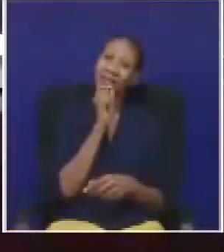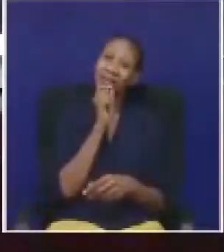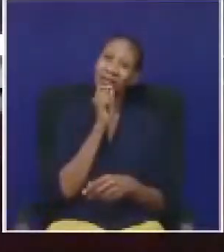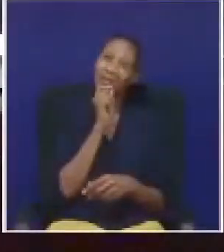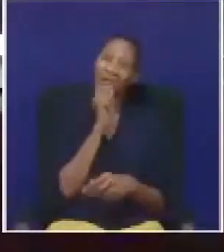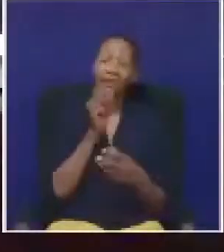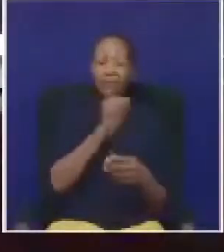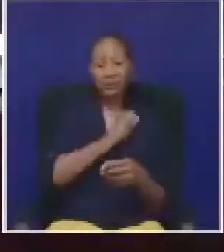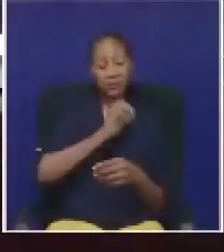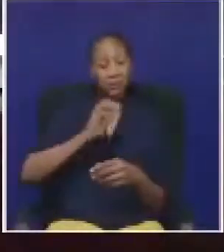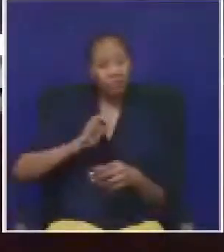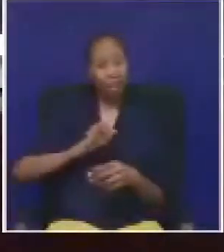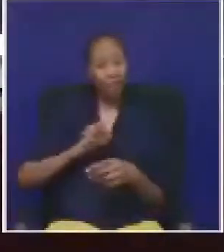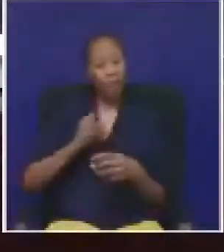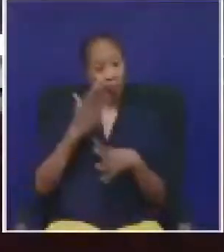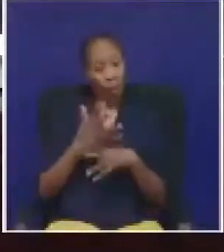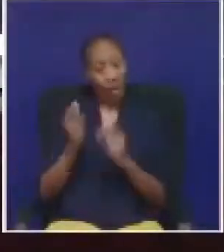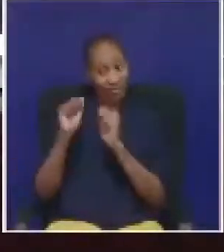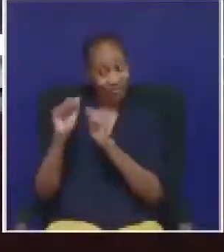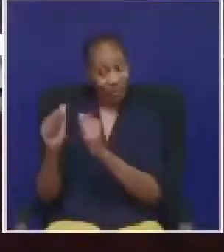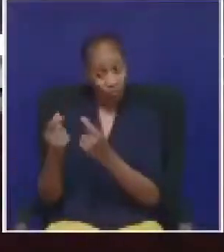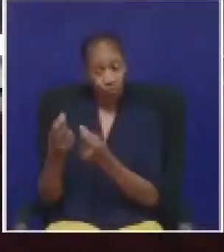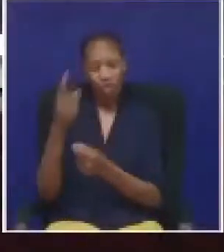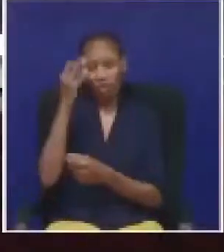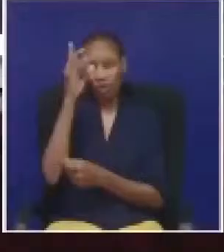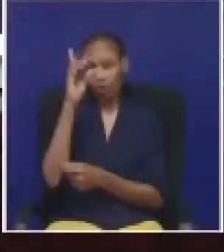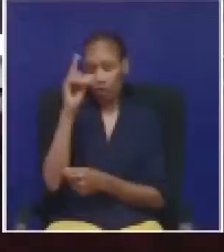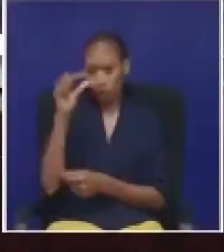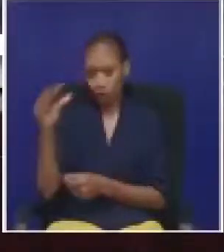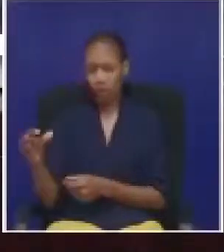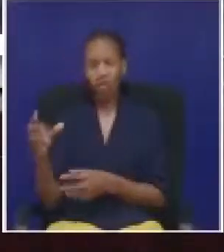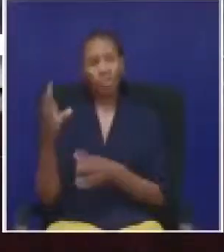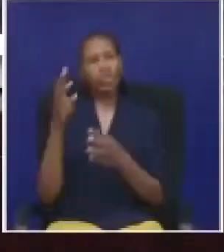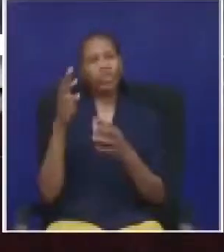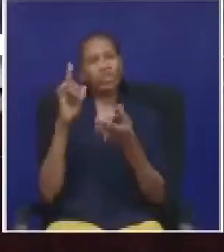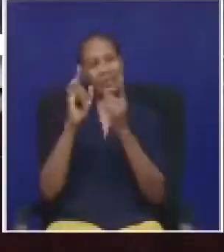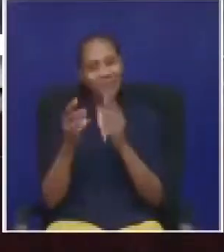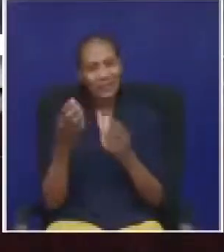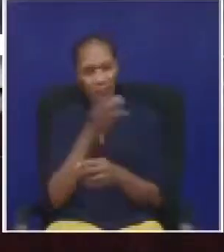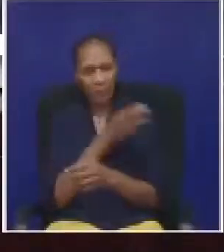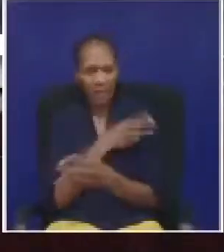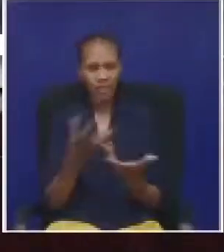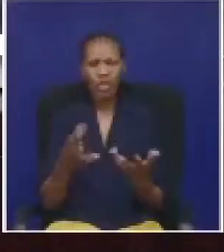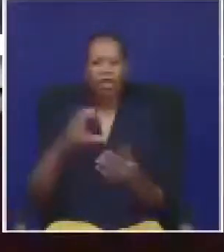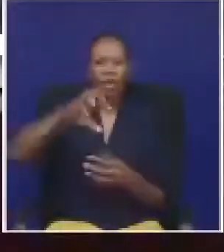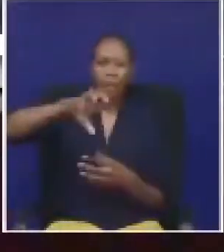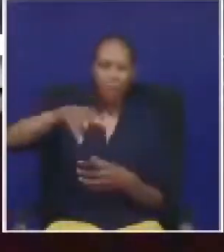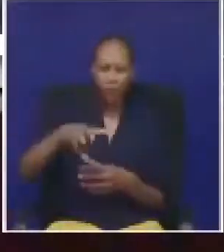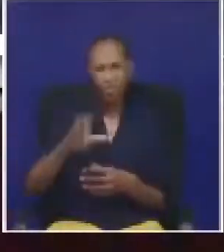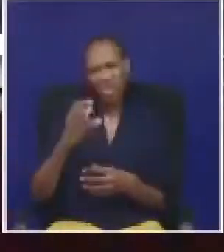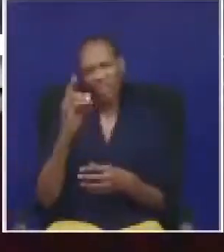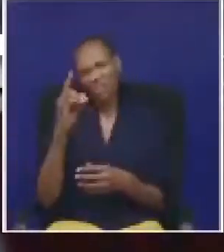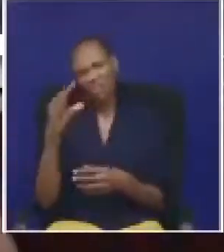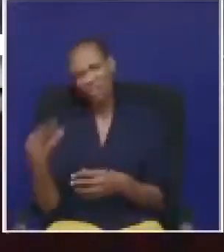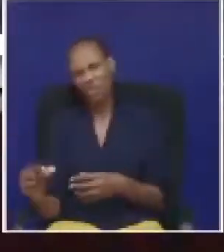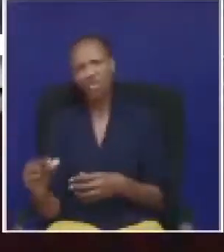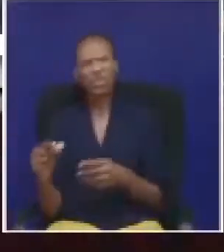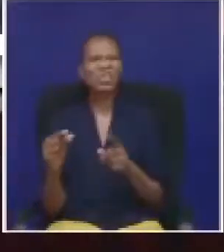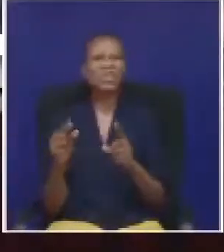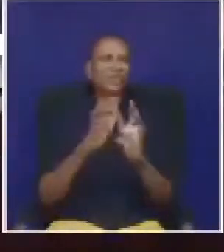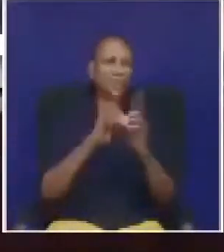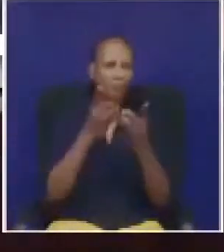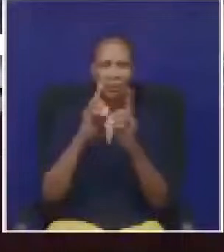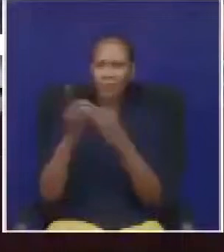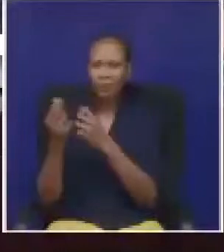the officials to do their work, the DGs, the city managers, the provincial DGs, DGs of